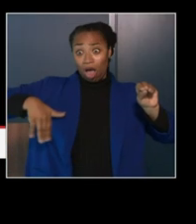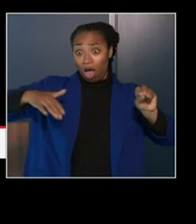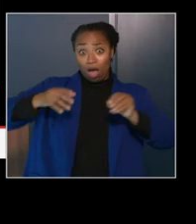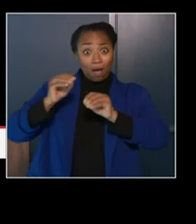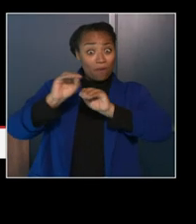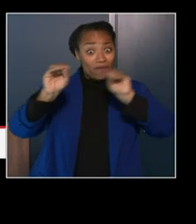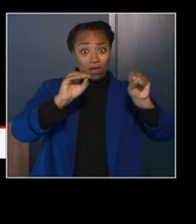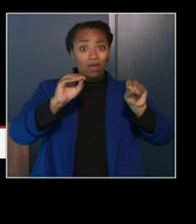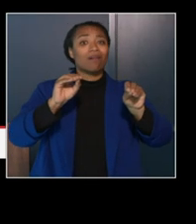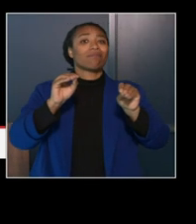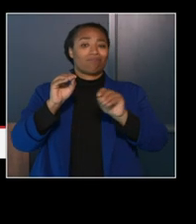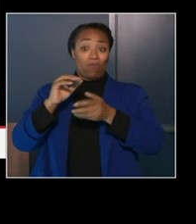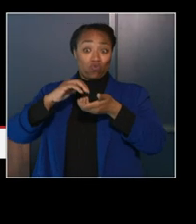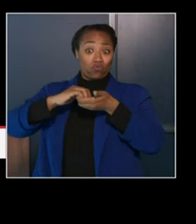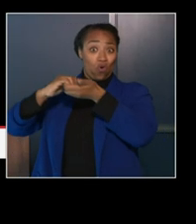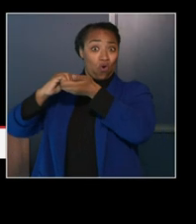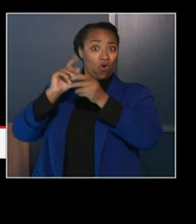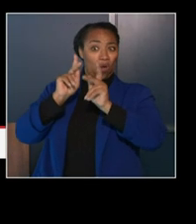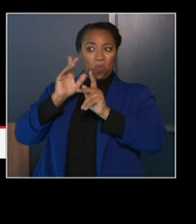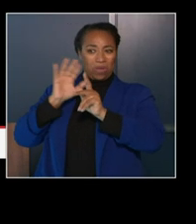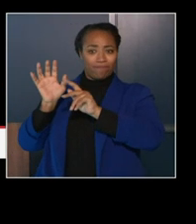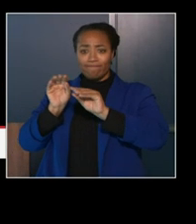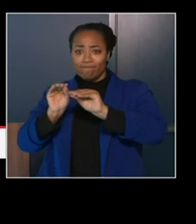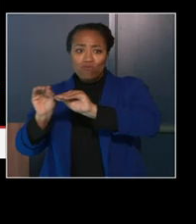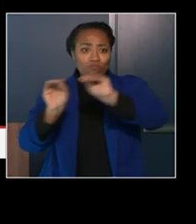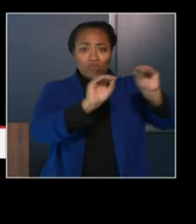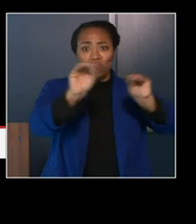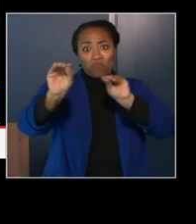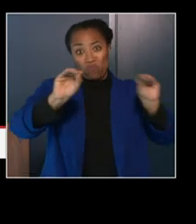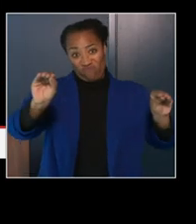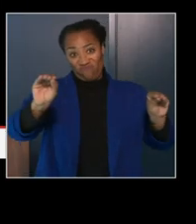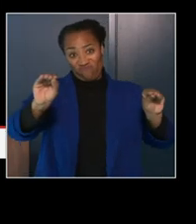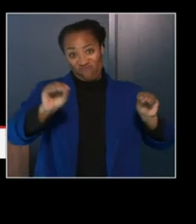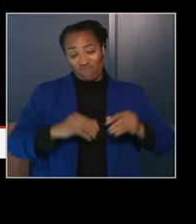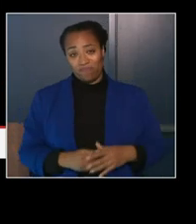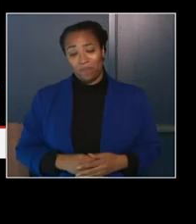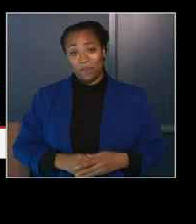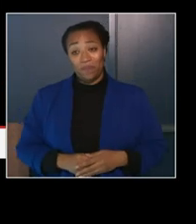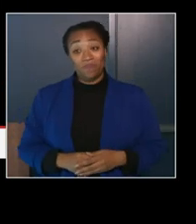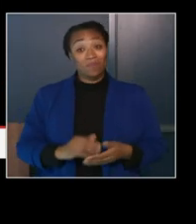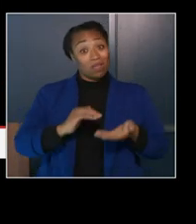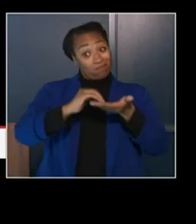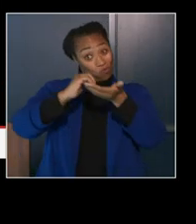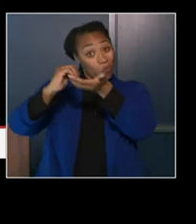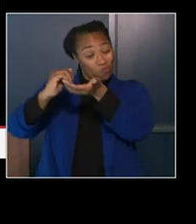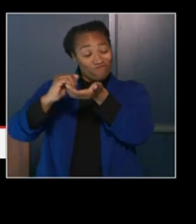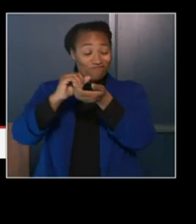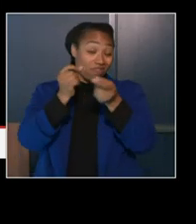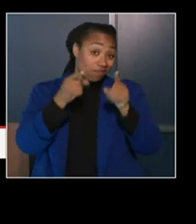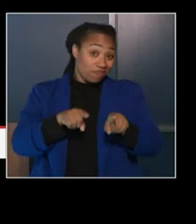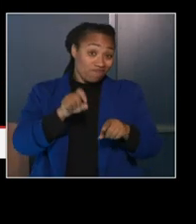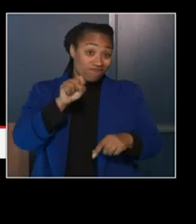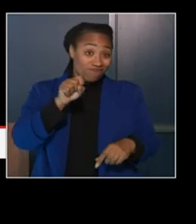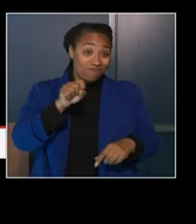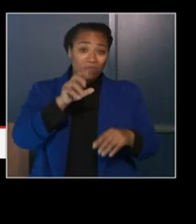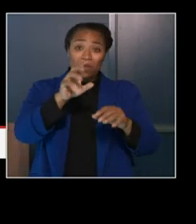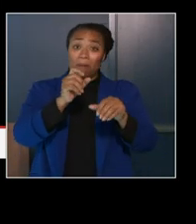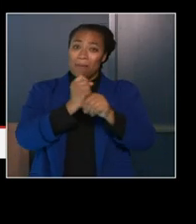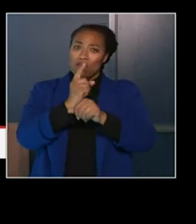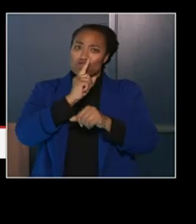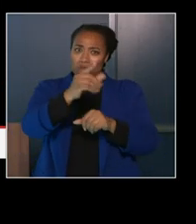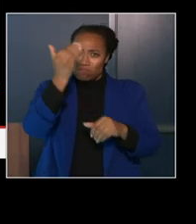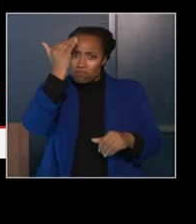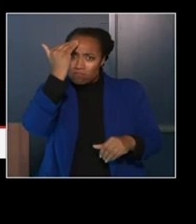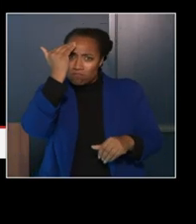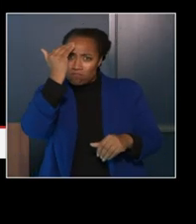it to a new location. So please pay attention to where you're parked and move your vehicles now. We